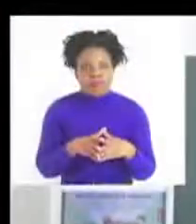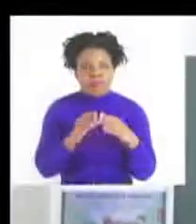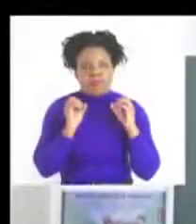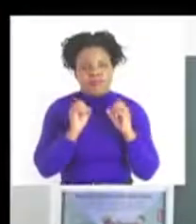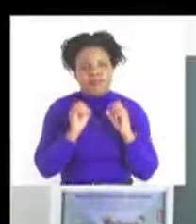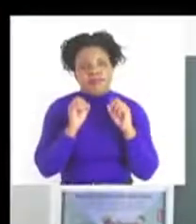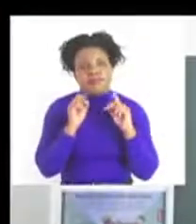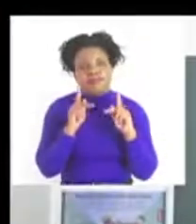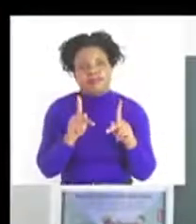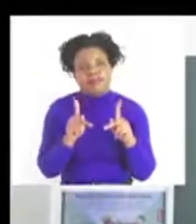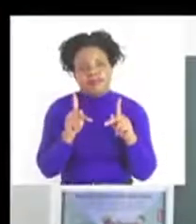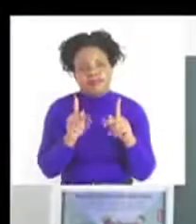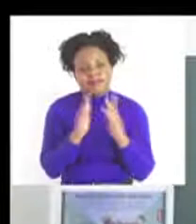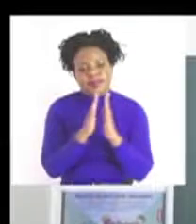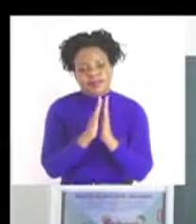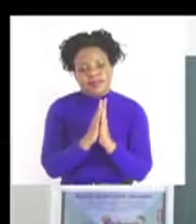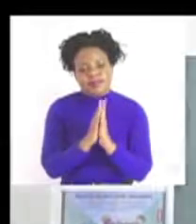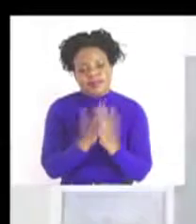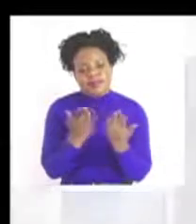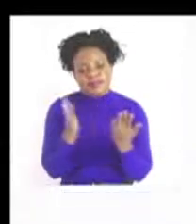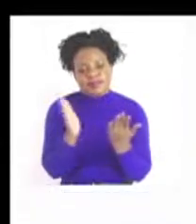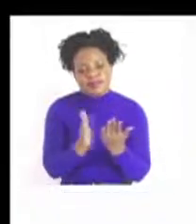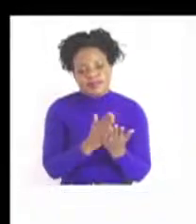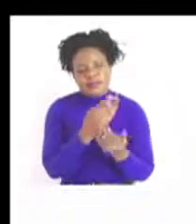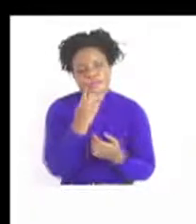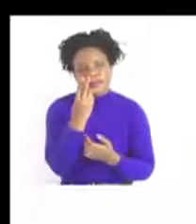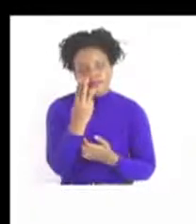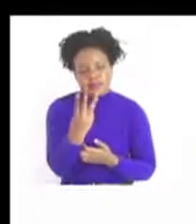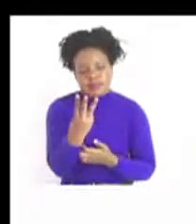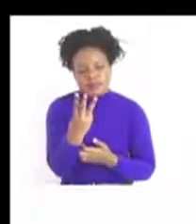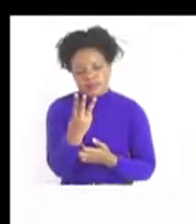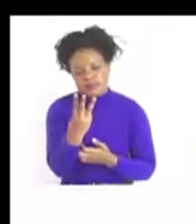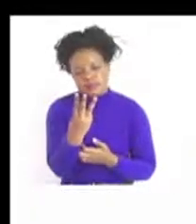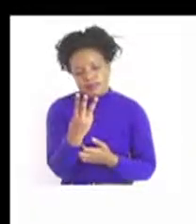Let's turn to page 3 in the booklet, and we start with the lesson.